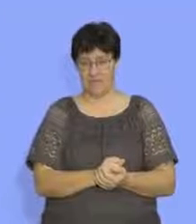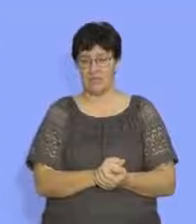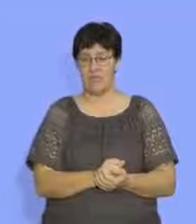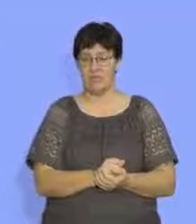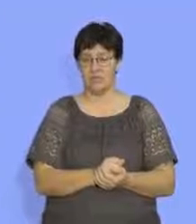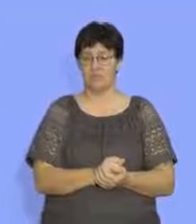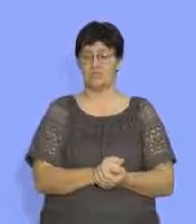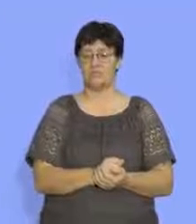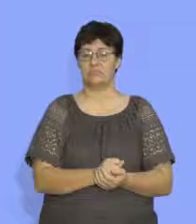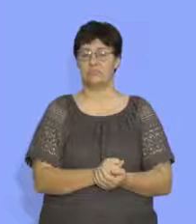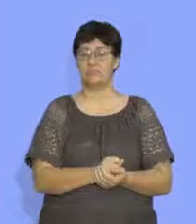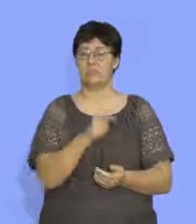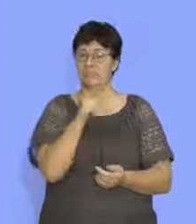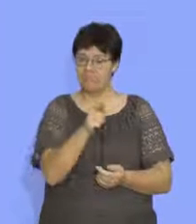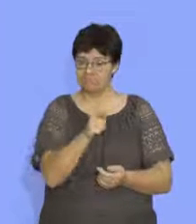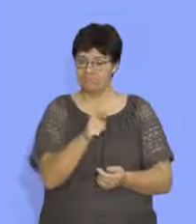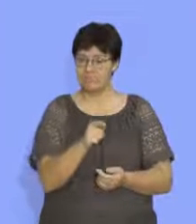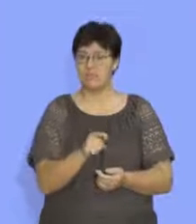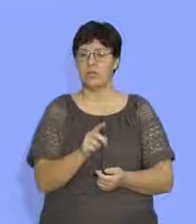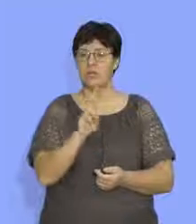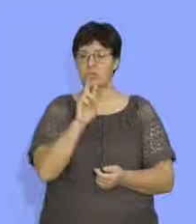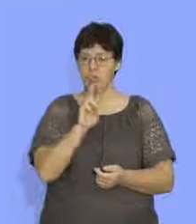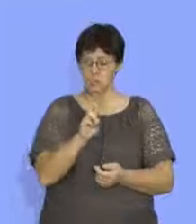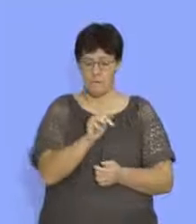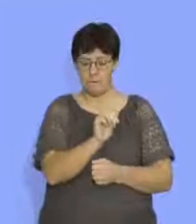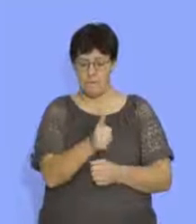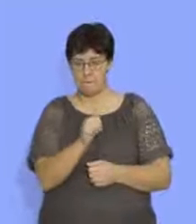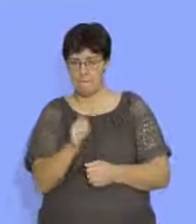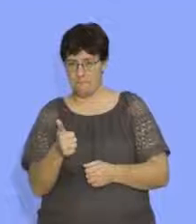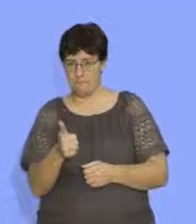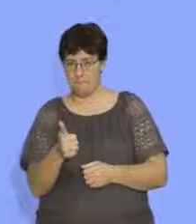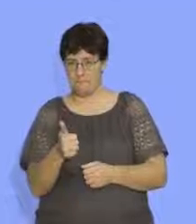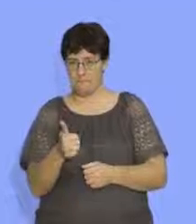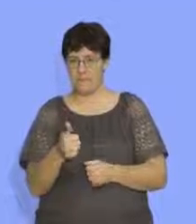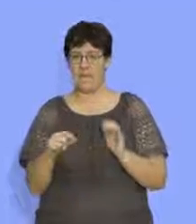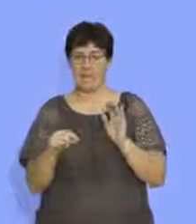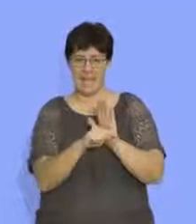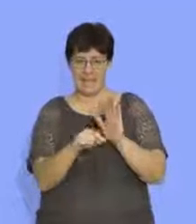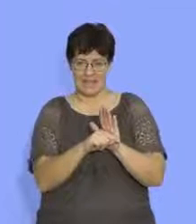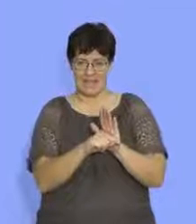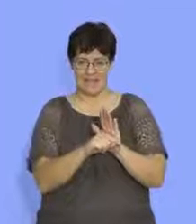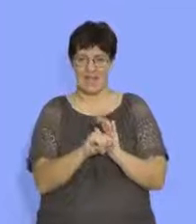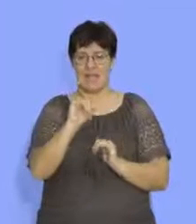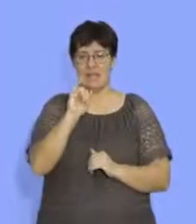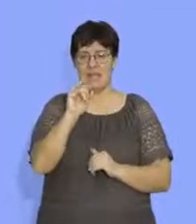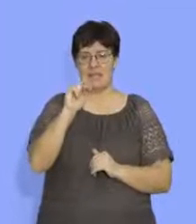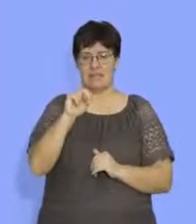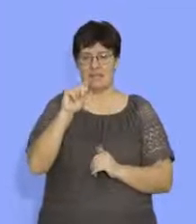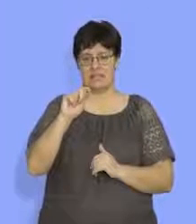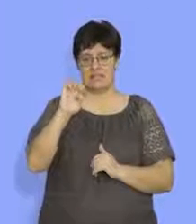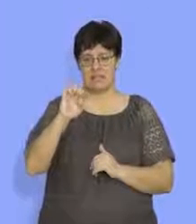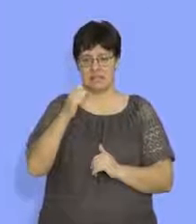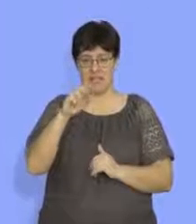Because there is a difference. Of two consecutive integers, negative integers,